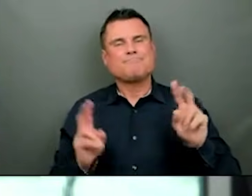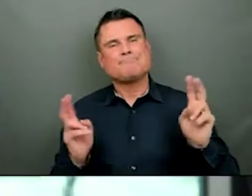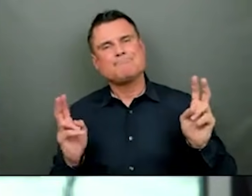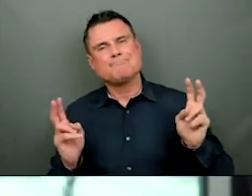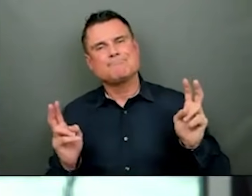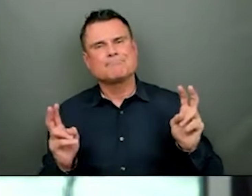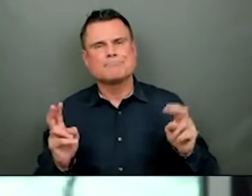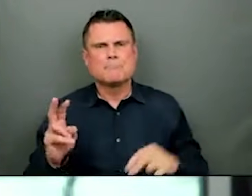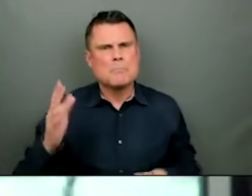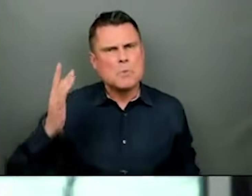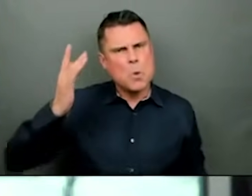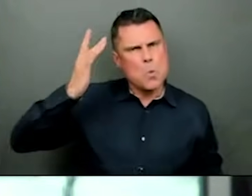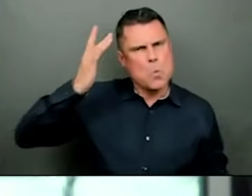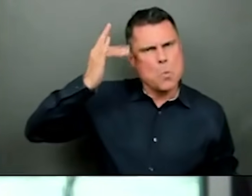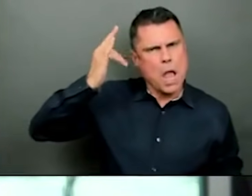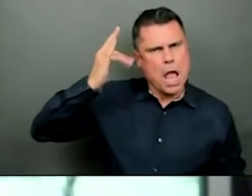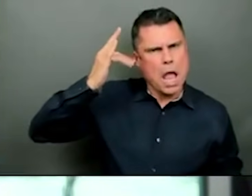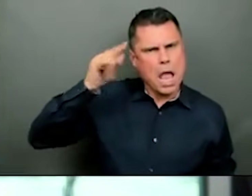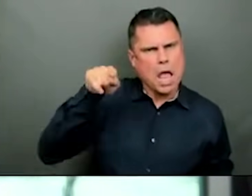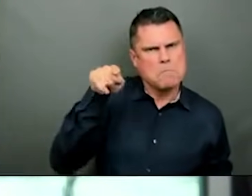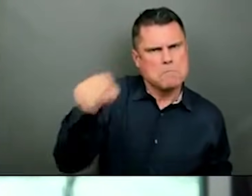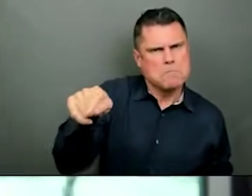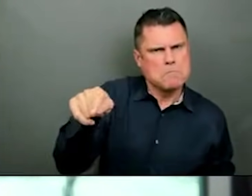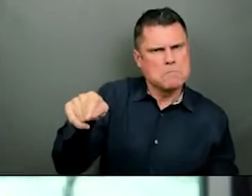an inevitability. There's a